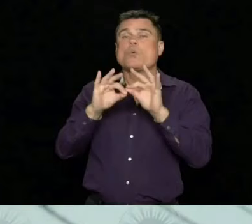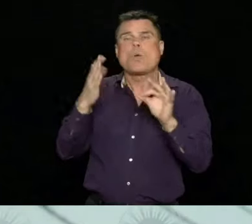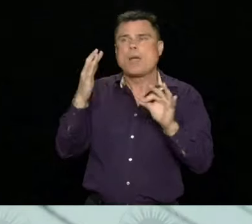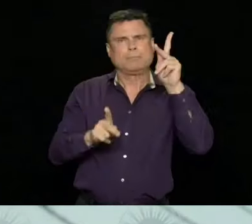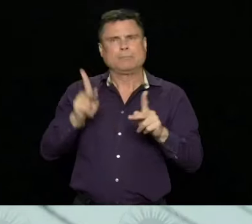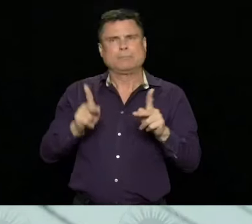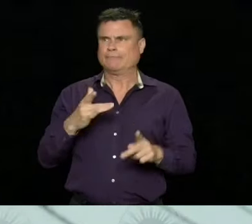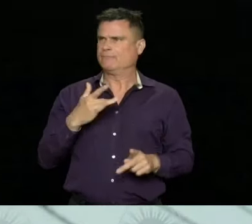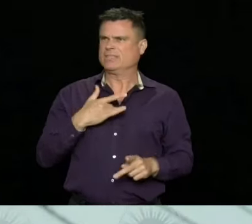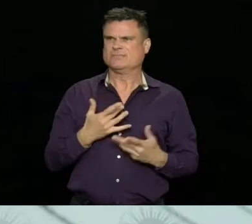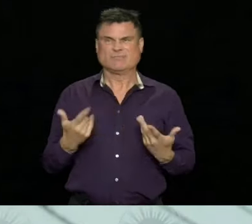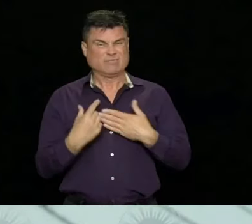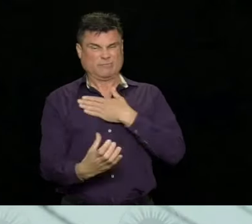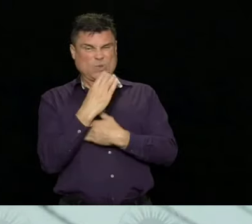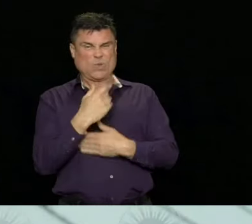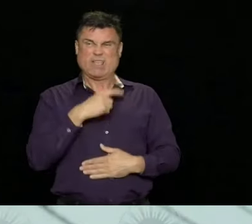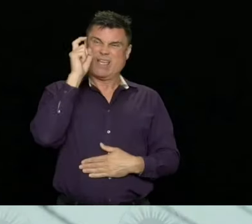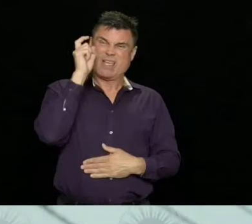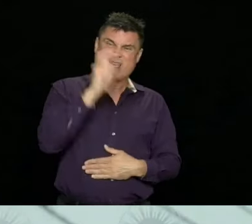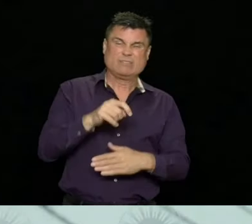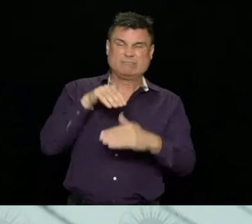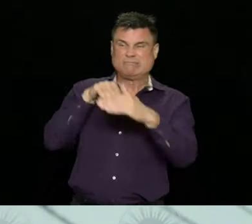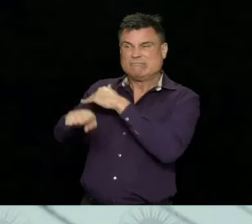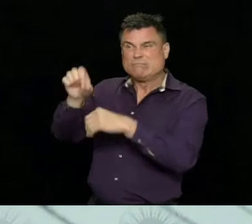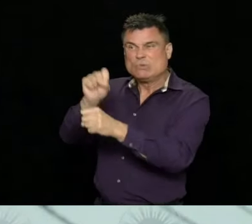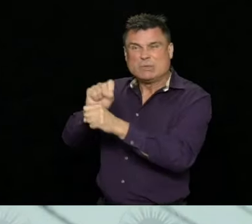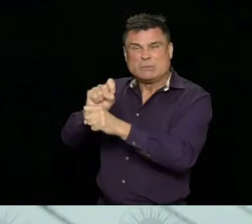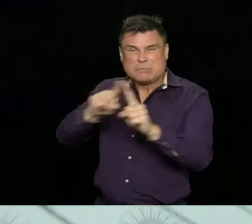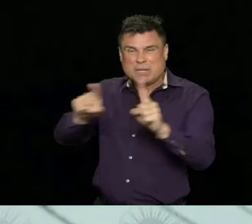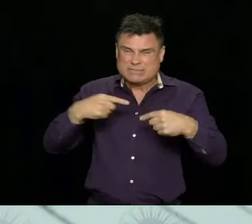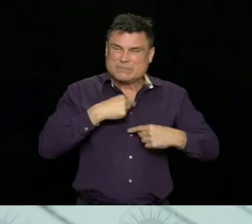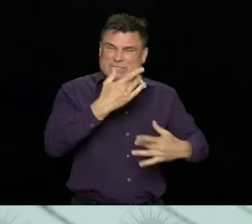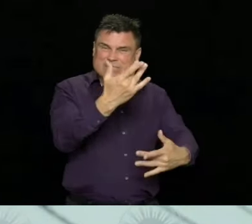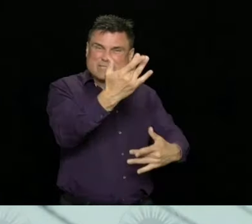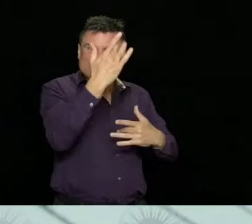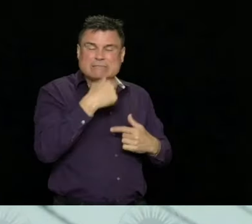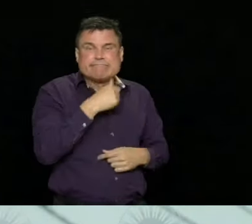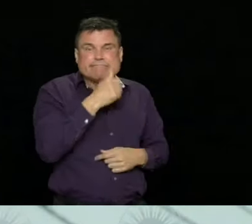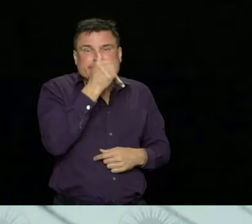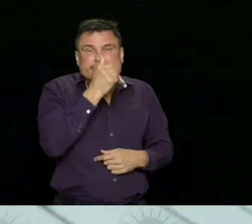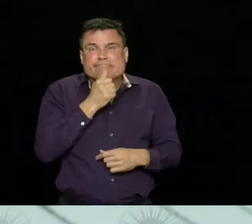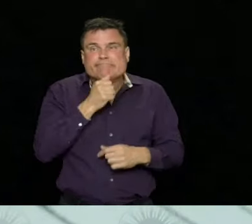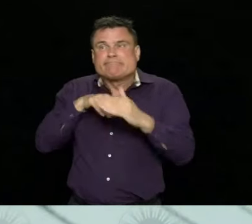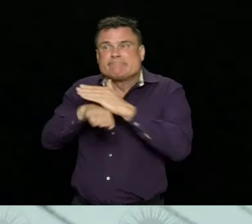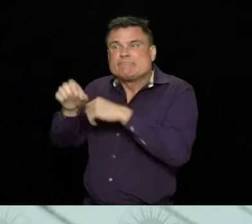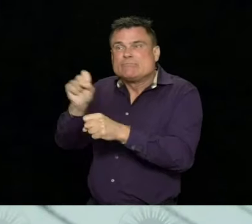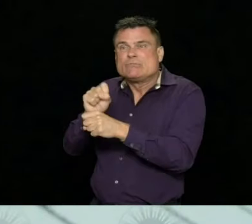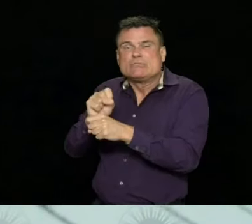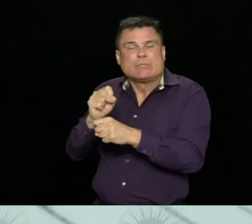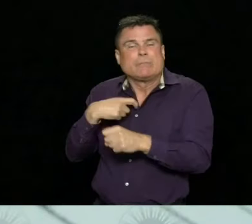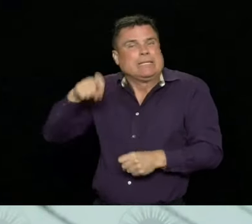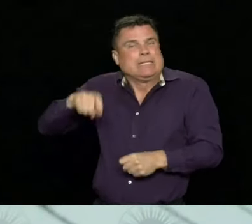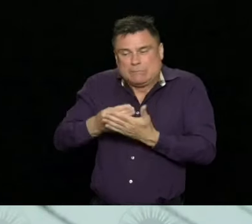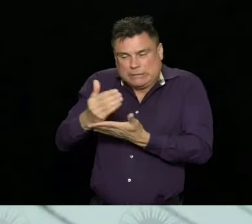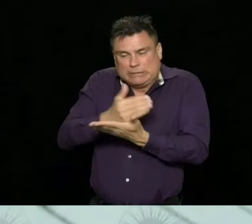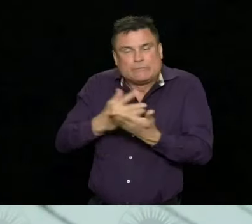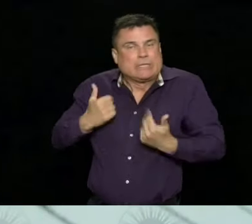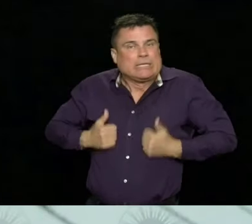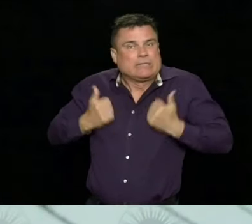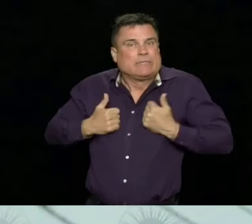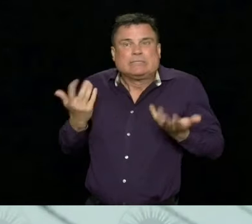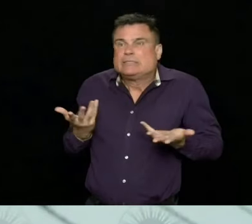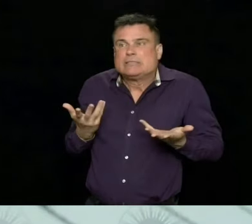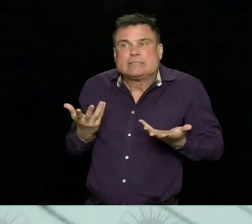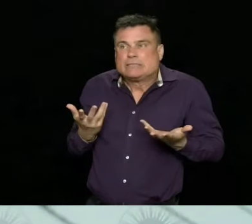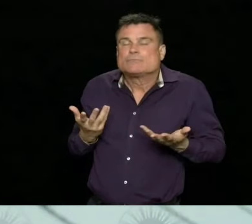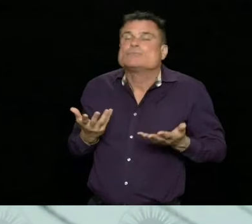And I think that's a right approach. But, as the Premier have said, if the feds fail to work with us, which I'm